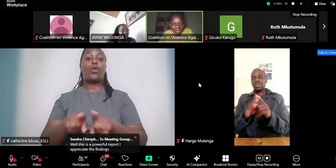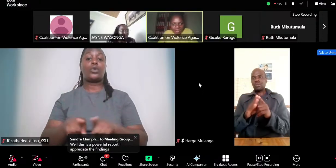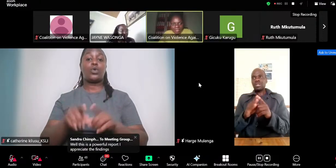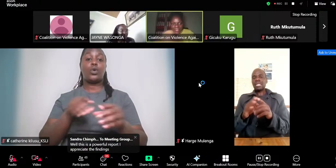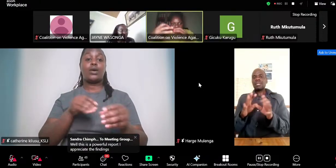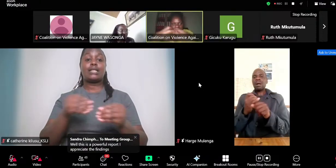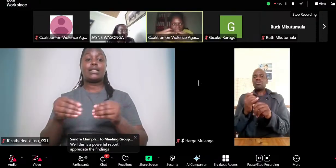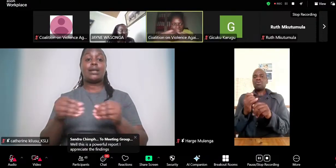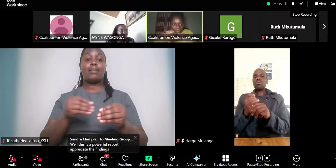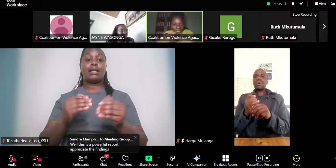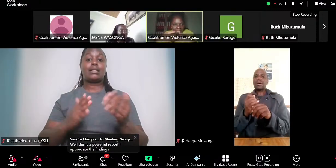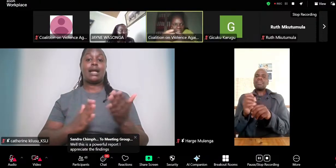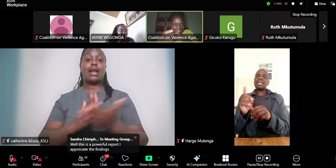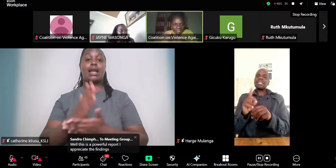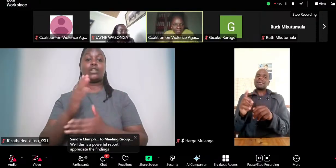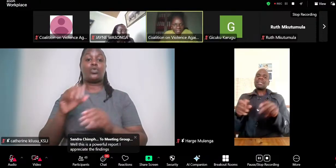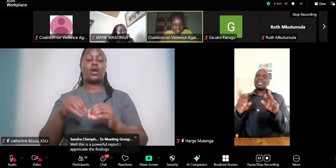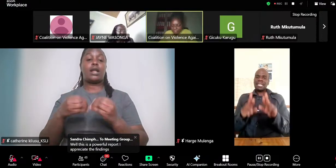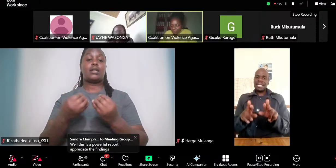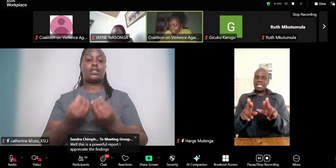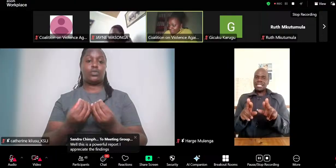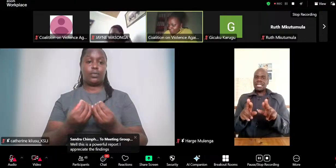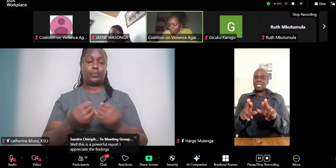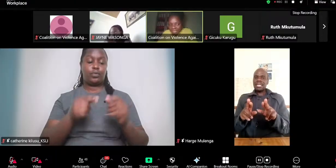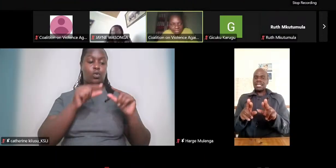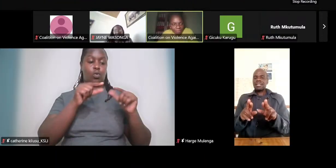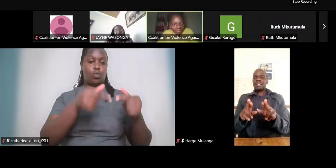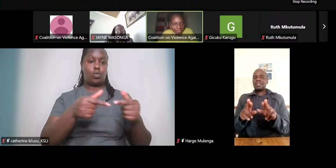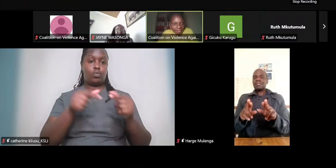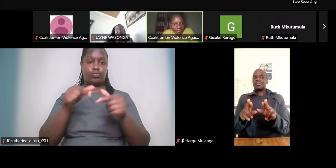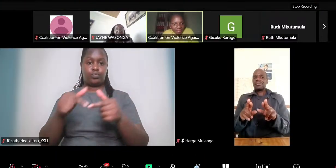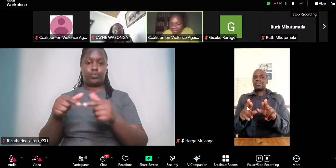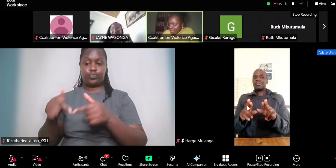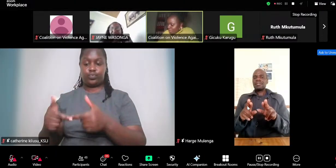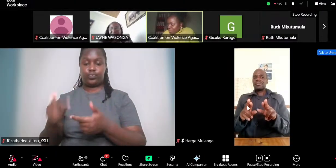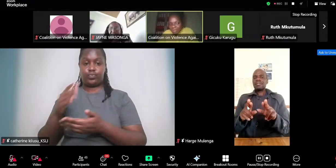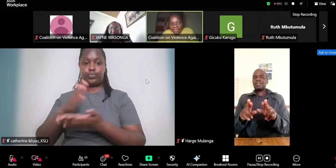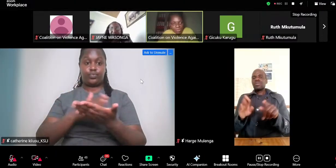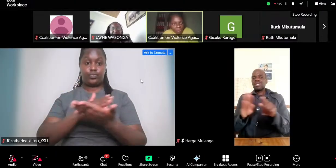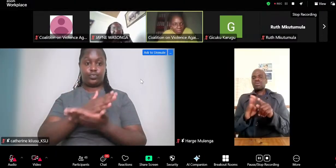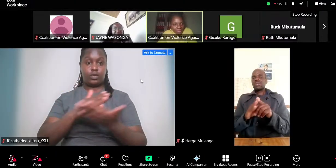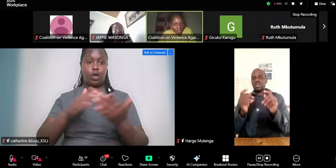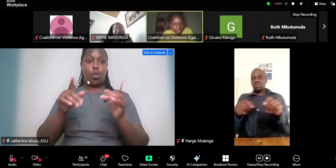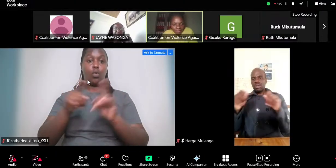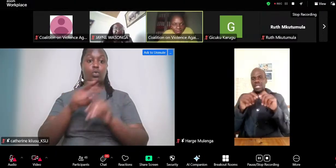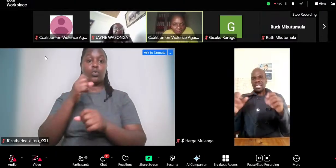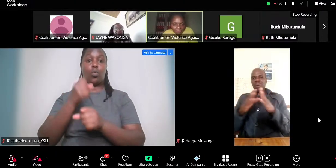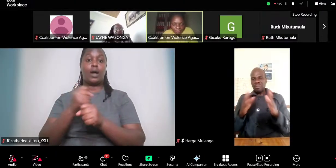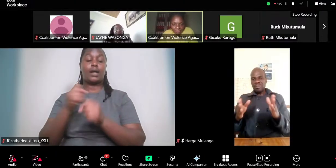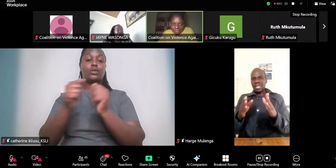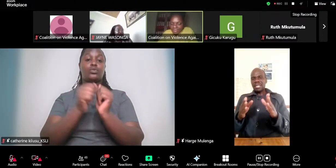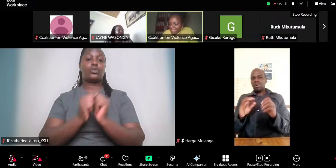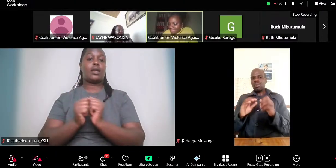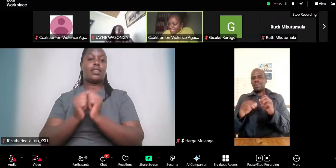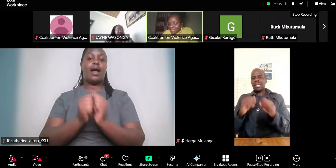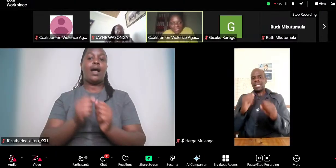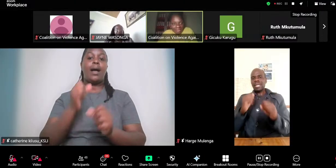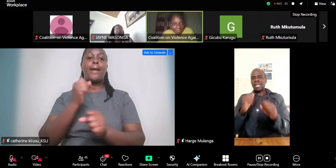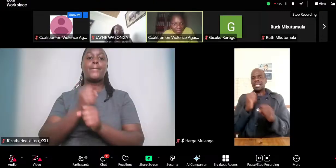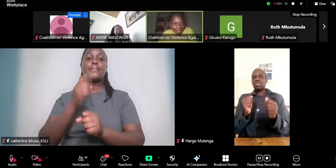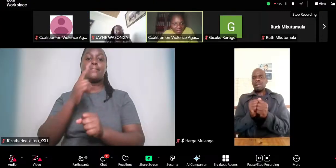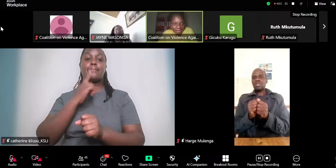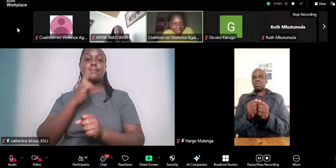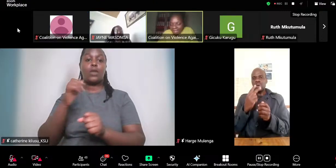organizations. The intersectionality and the importance of working together to ensure that women and girls with disabilities